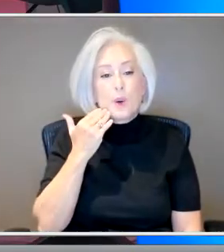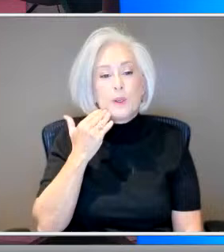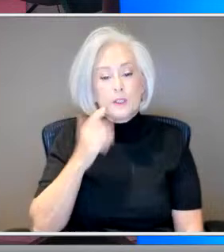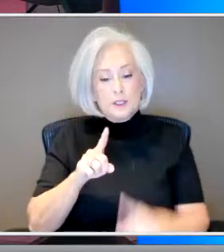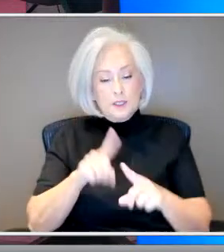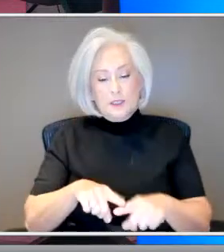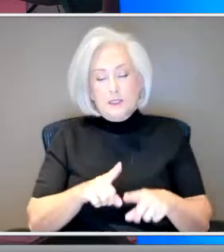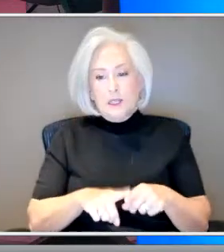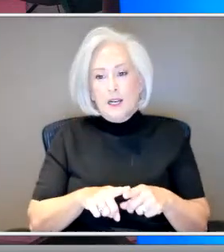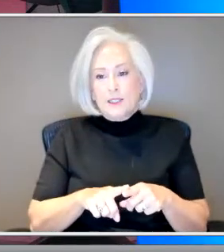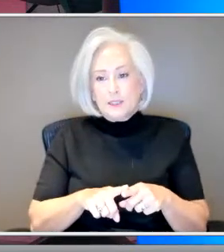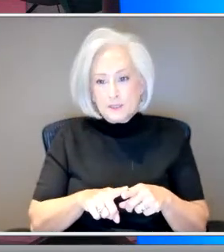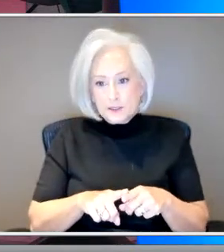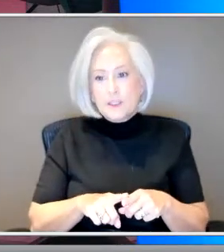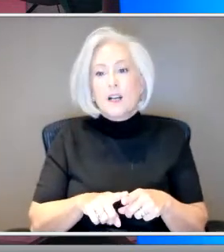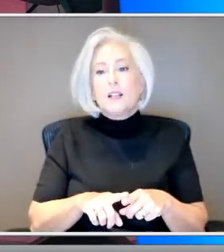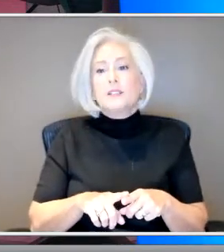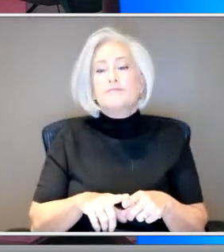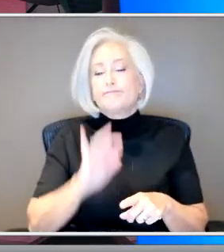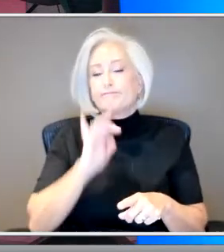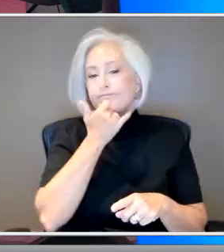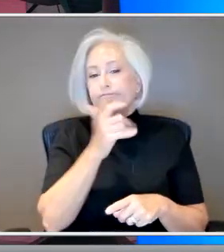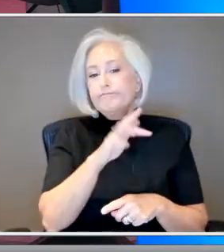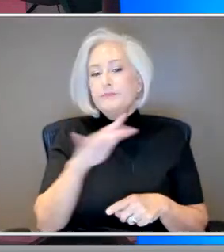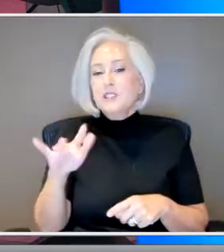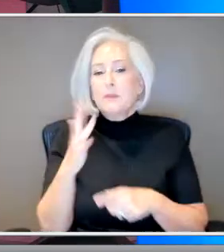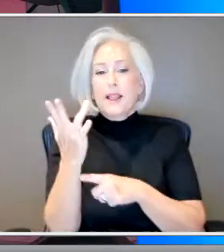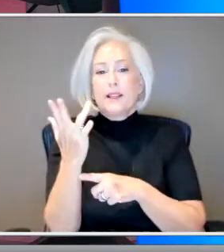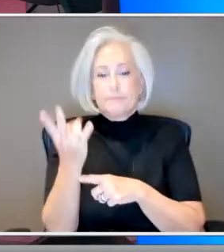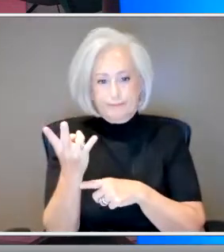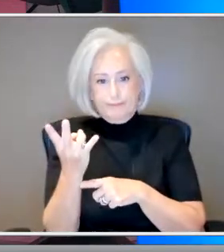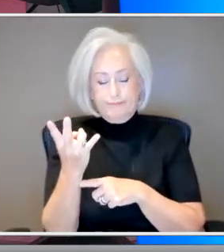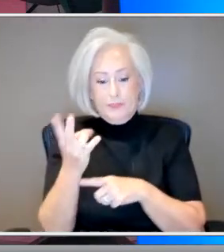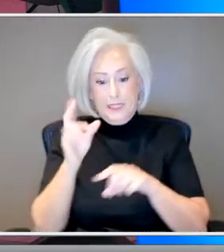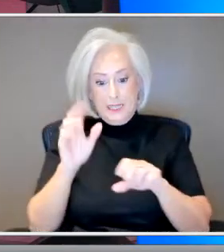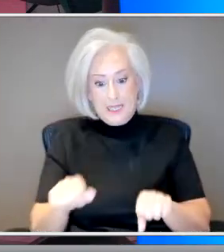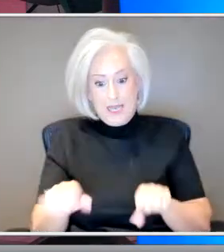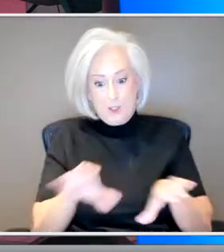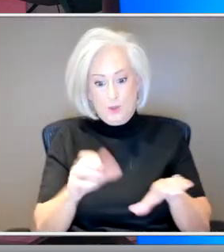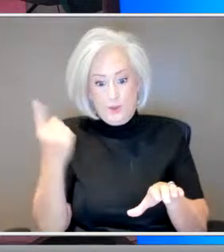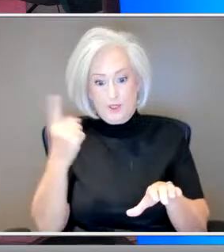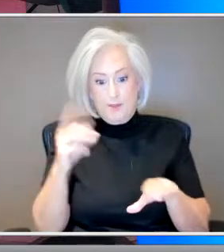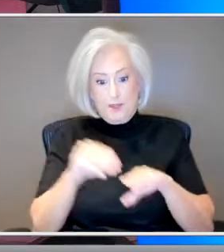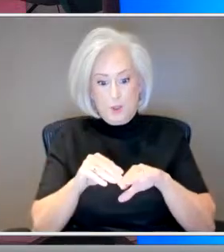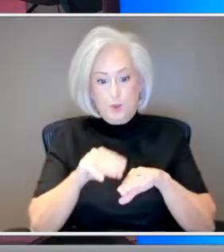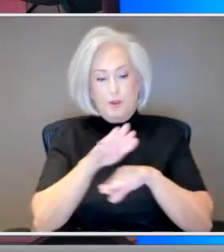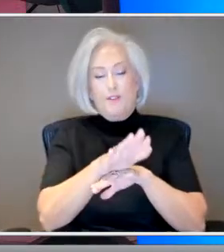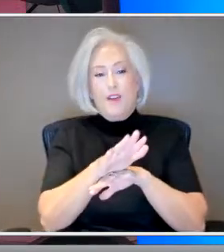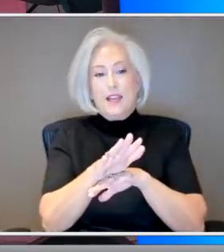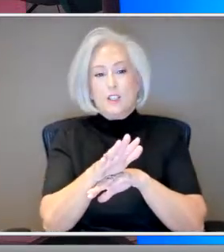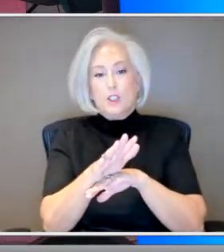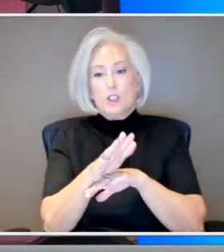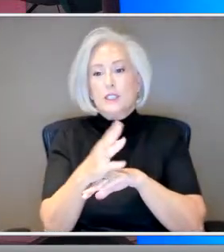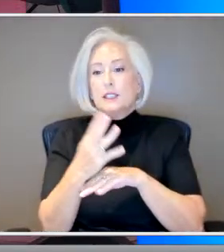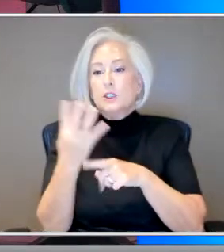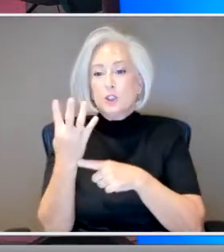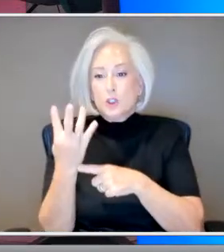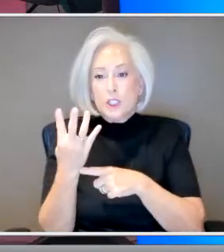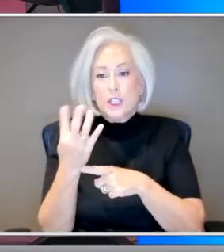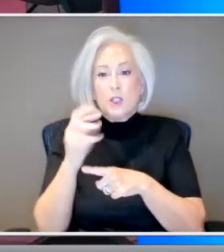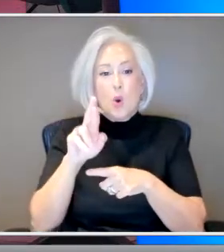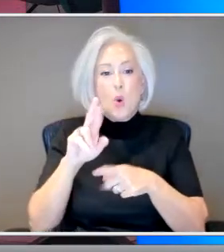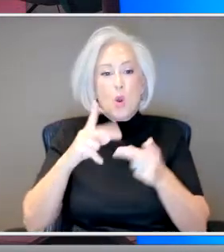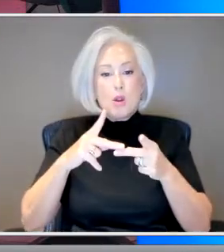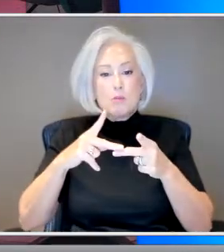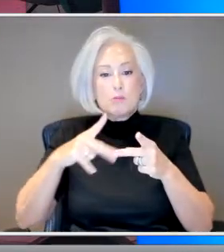misspelling, is there anything you can do to affect the genes or protein production, or is it more about understanding the specific